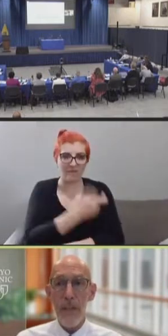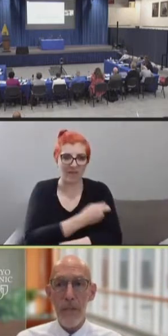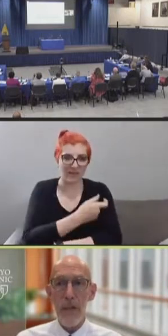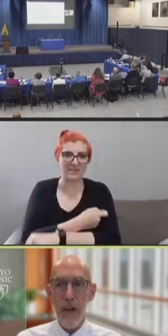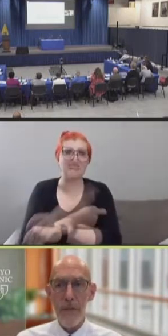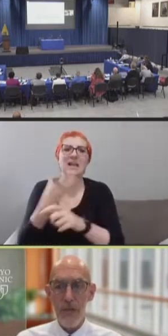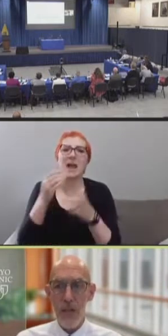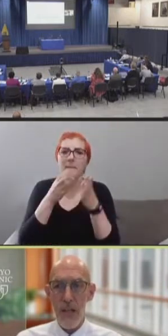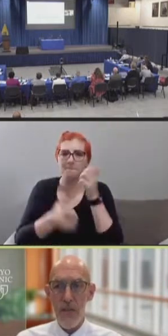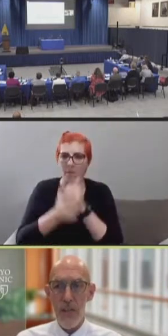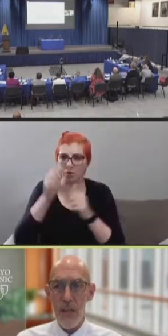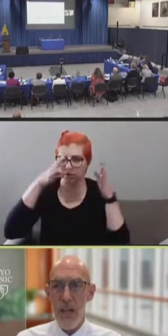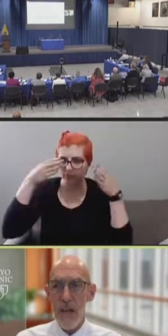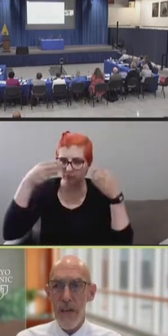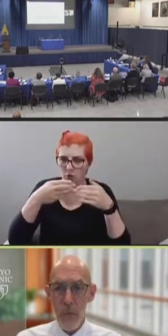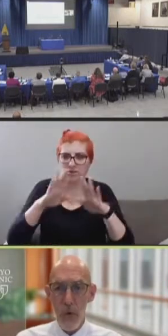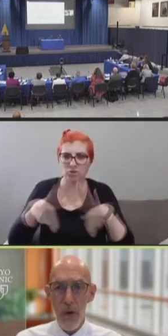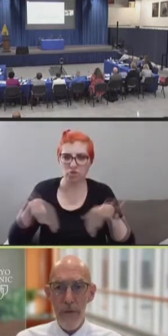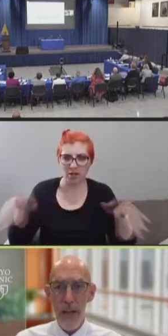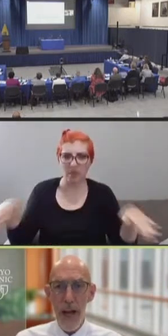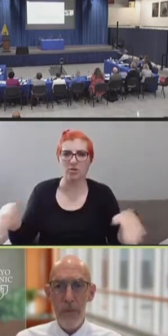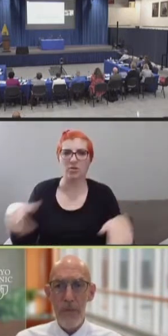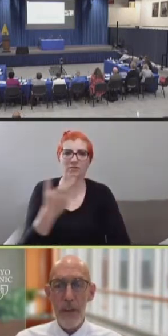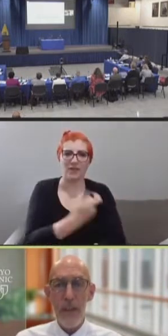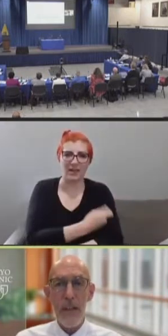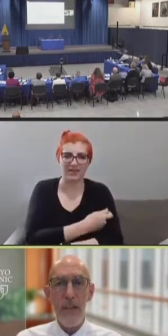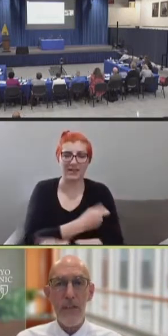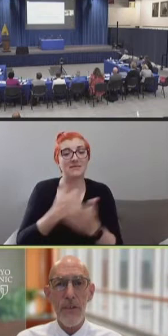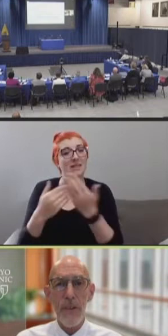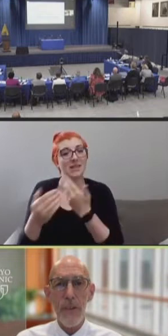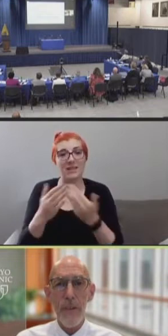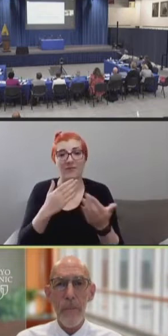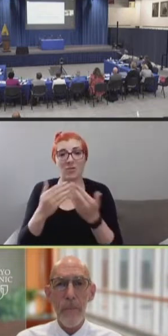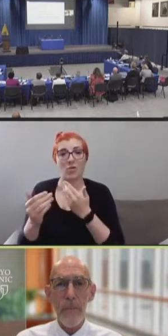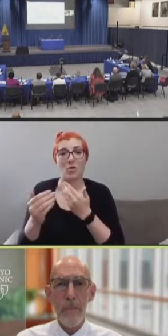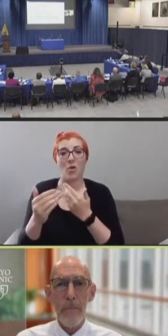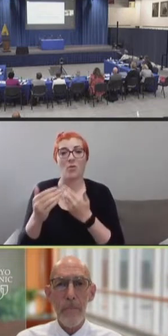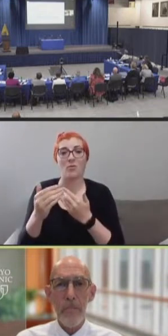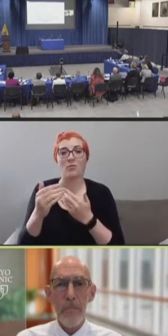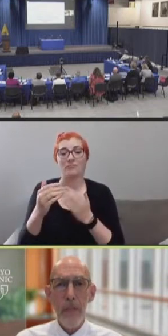despite demographic changes that warrant the opposite. Next.